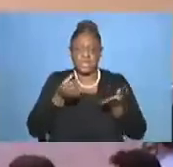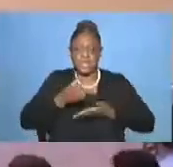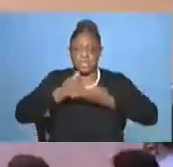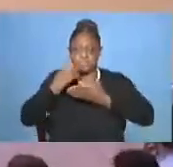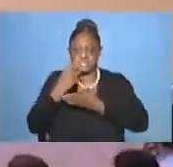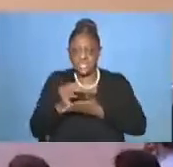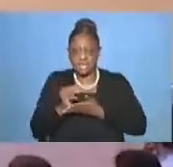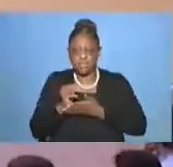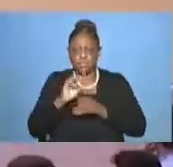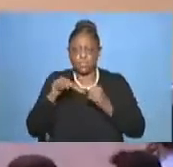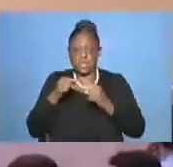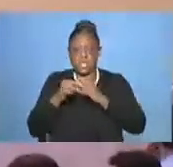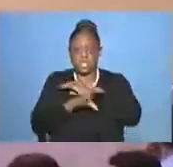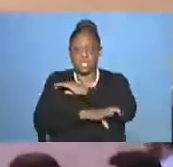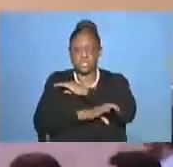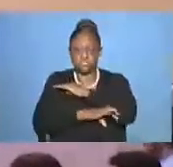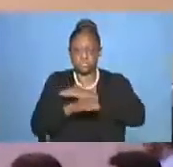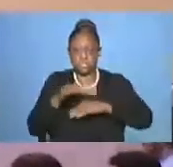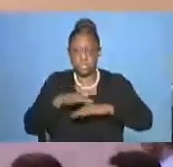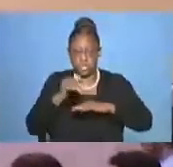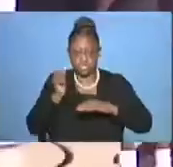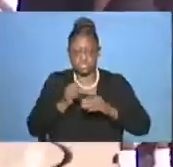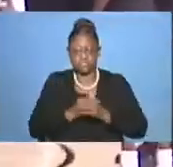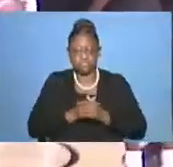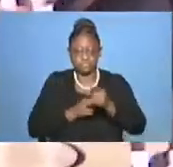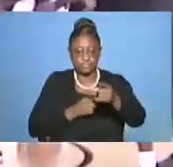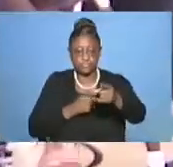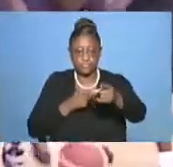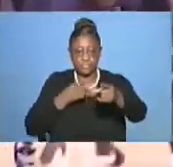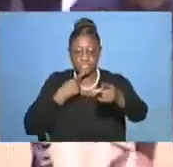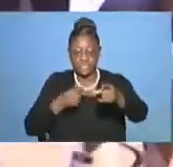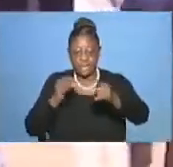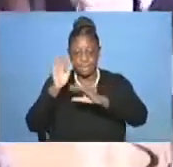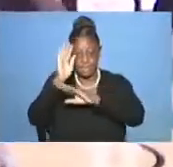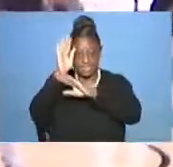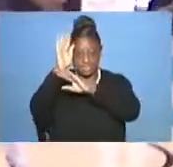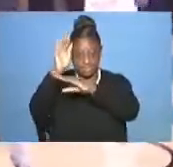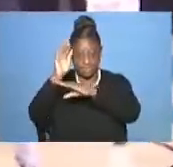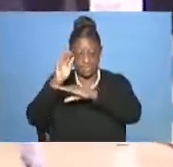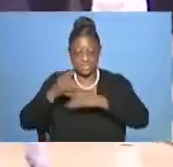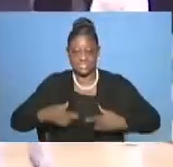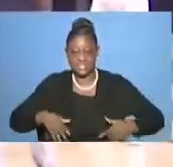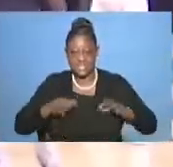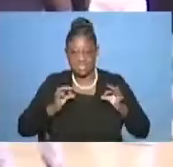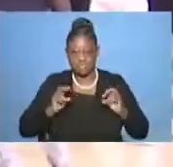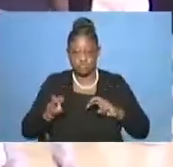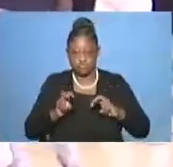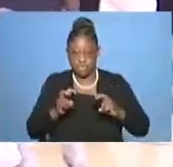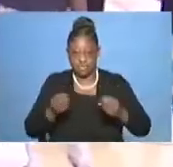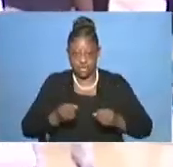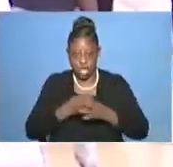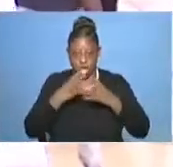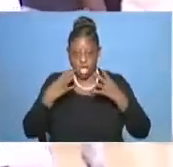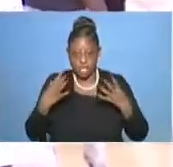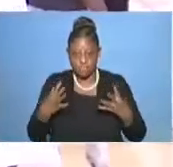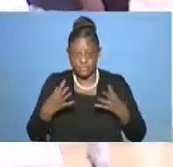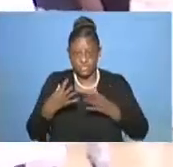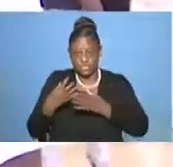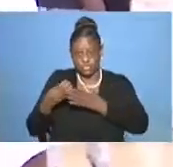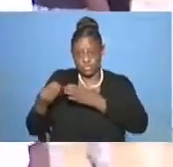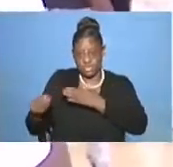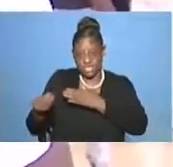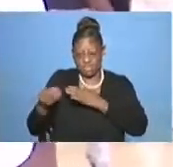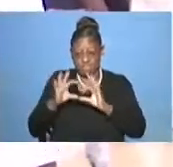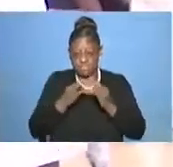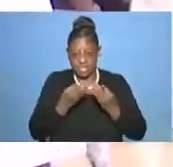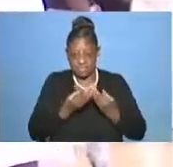country calls. Basketball is life, and you make a lot of sacrifices. You travel a lot. You leave your family behind a lot, and then you